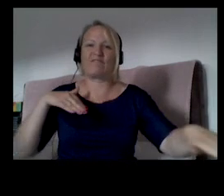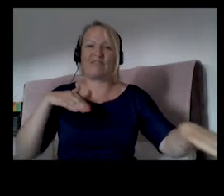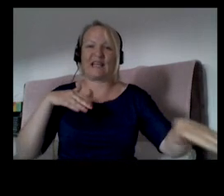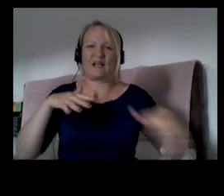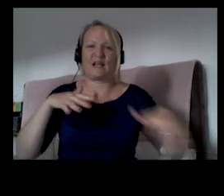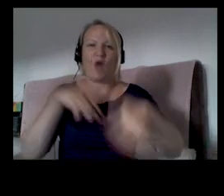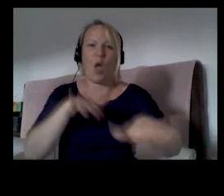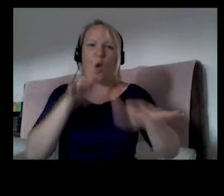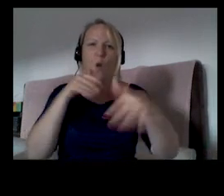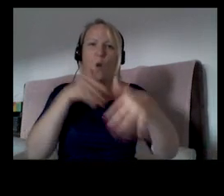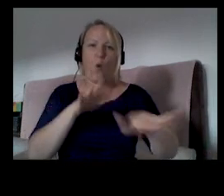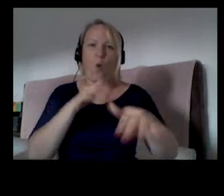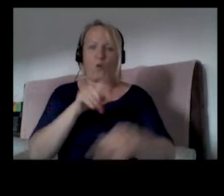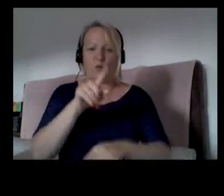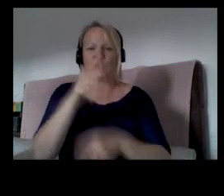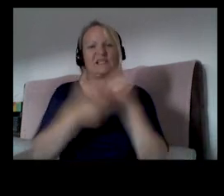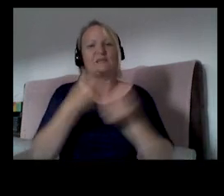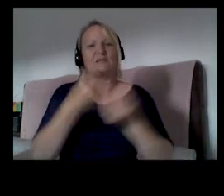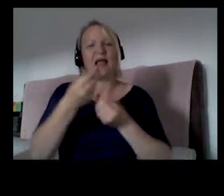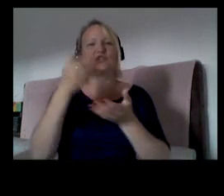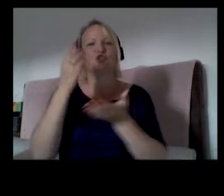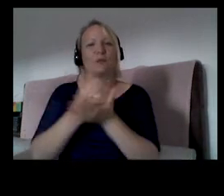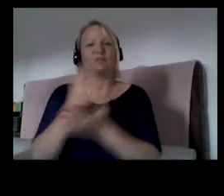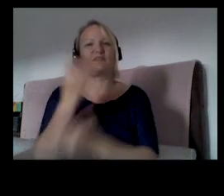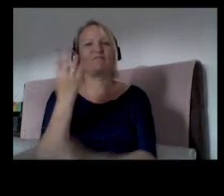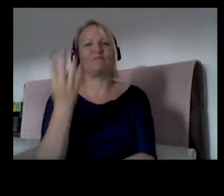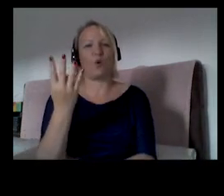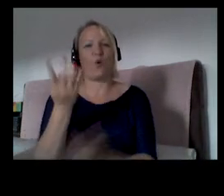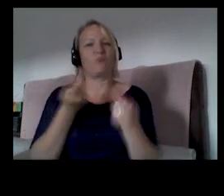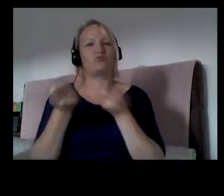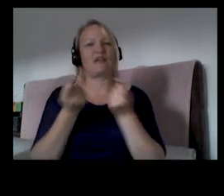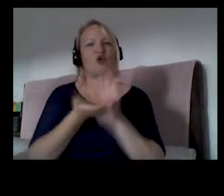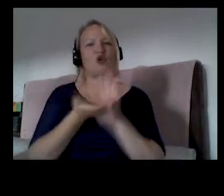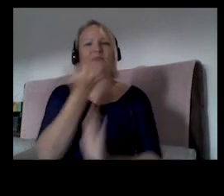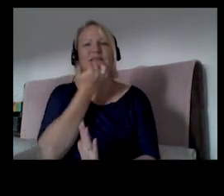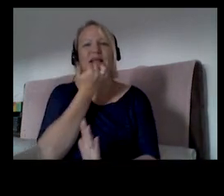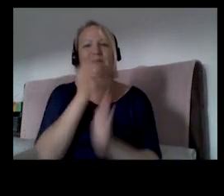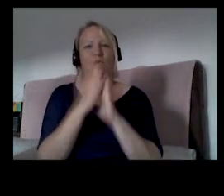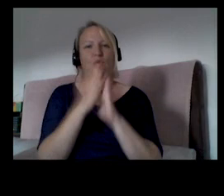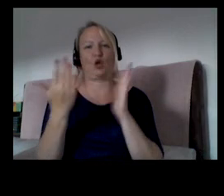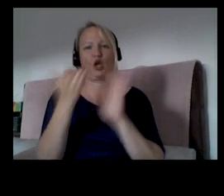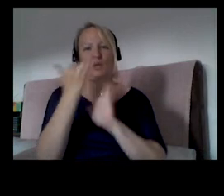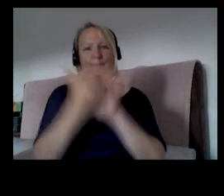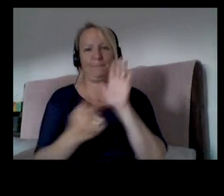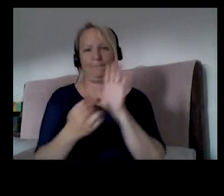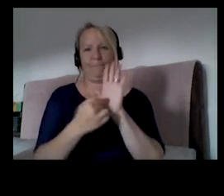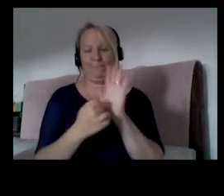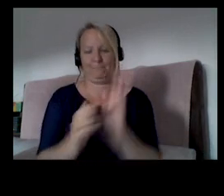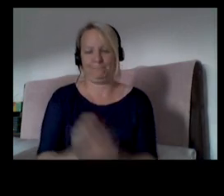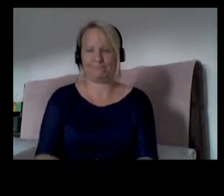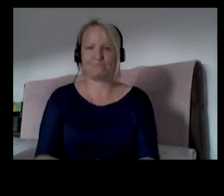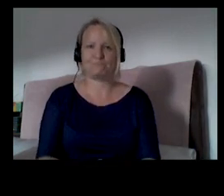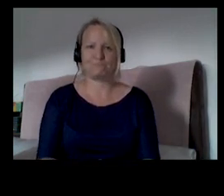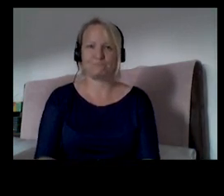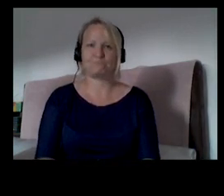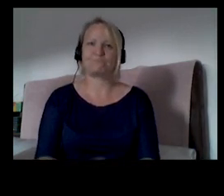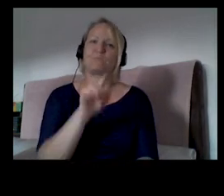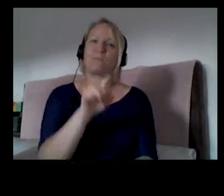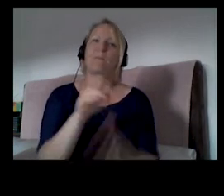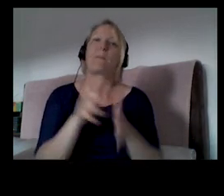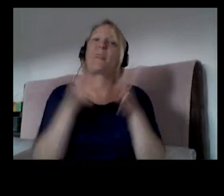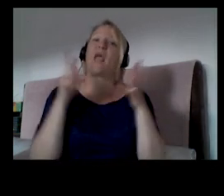on the traffic flows predicted from the traffic model, which is explained in Chapter 4 of the Operations Update.